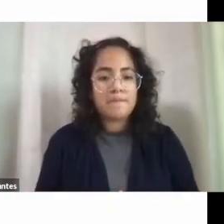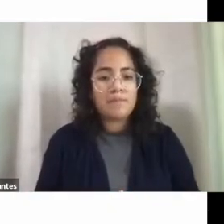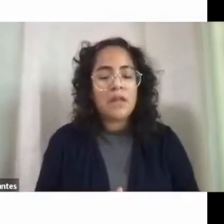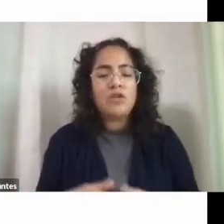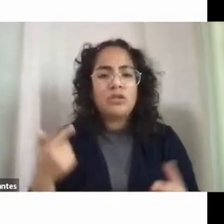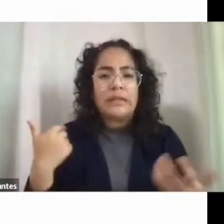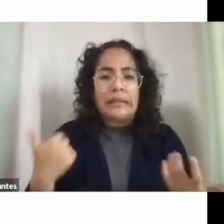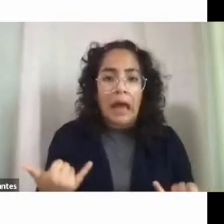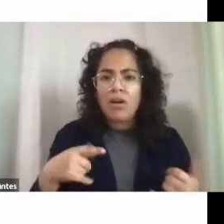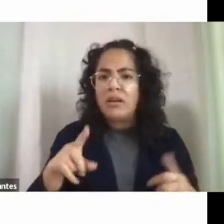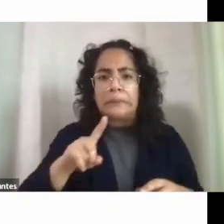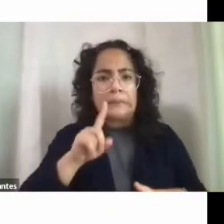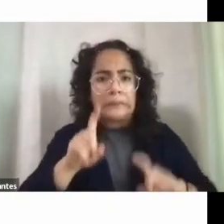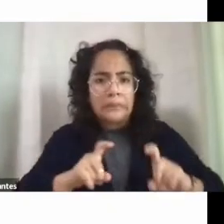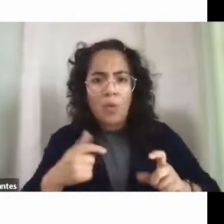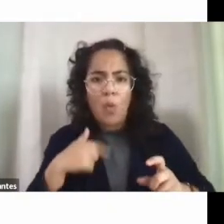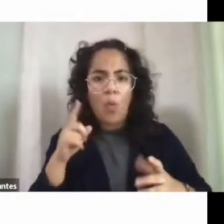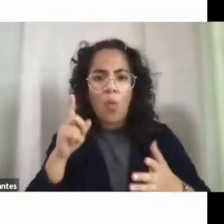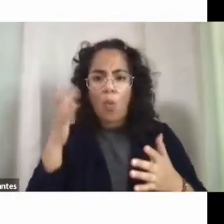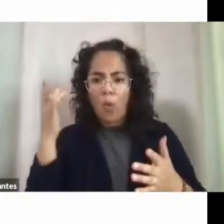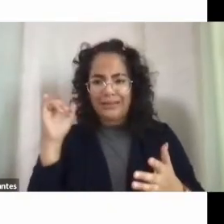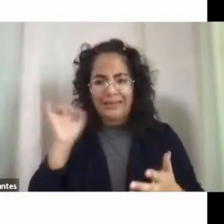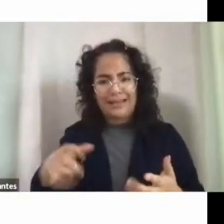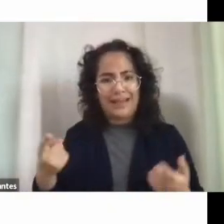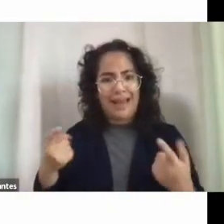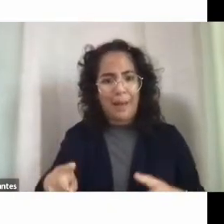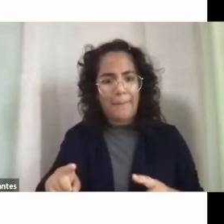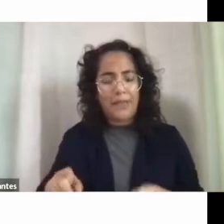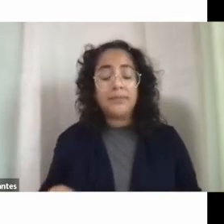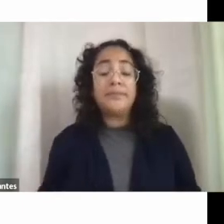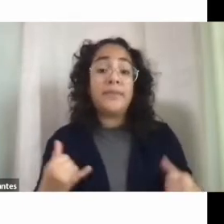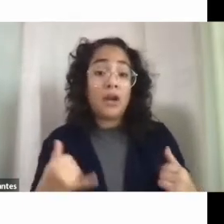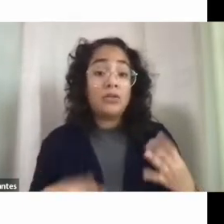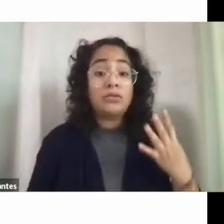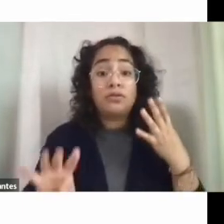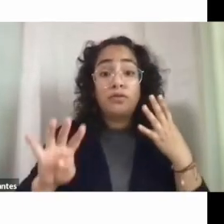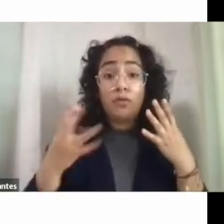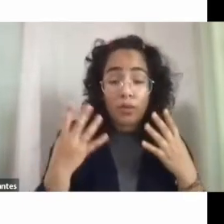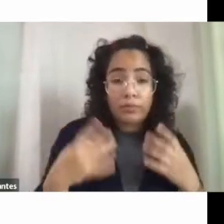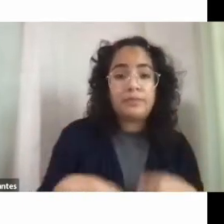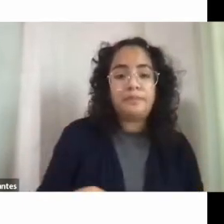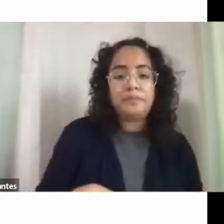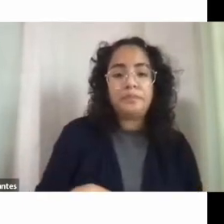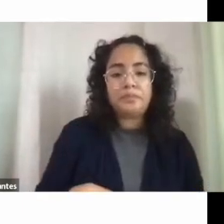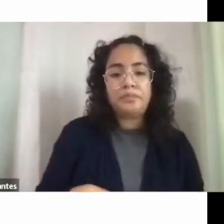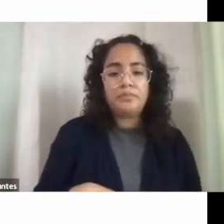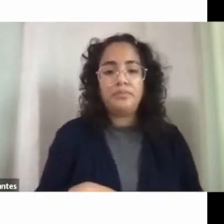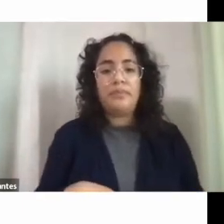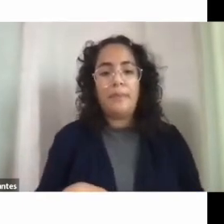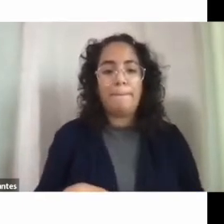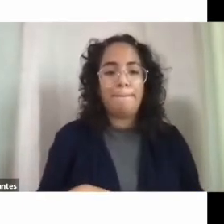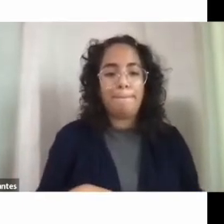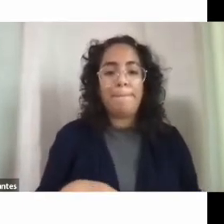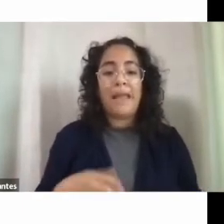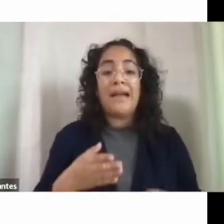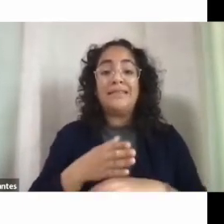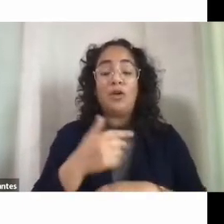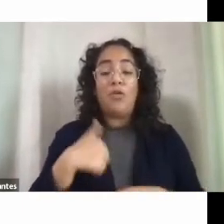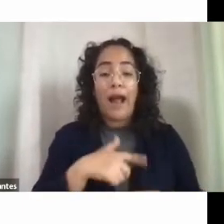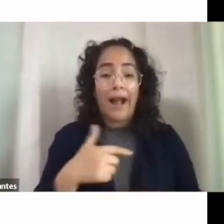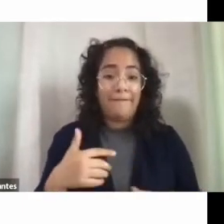Fourth is the changes that happen in our bodies after we have COVID related to all of